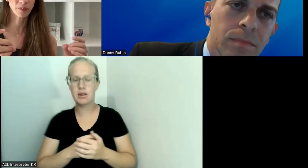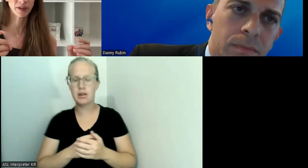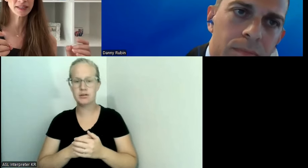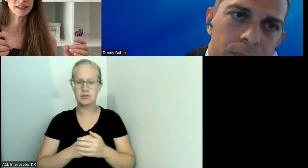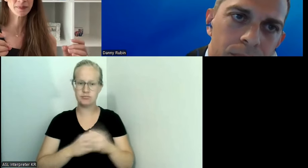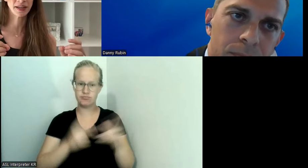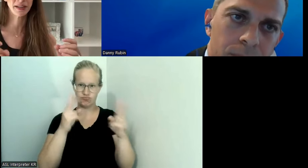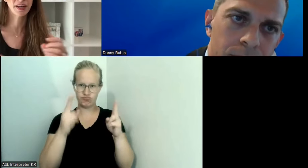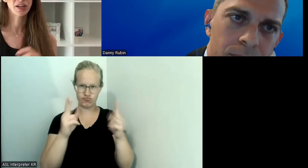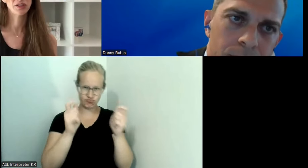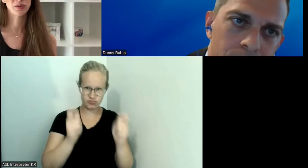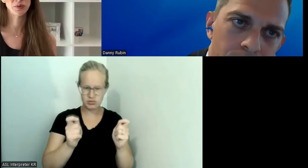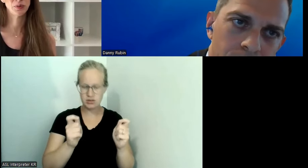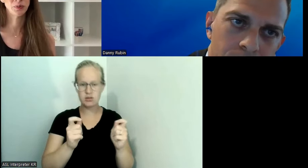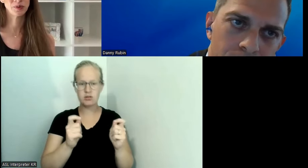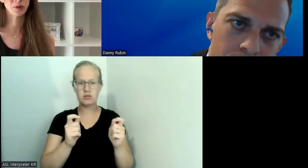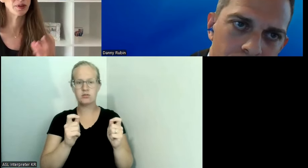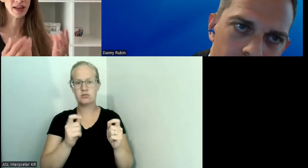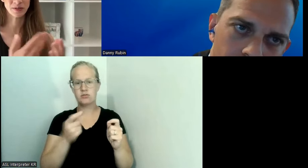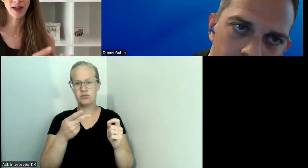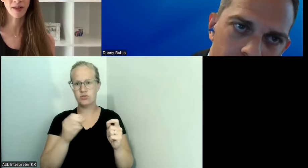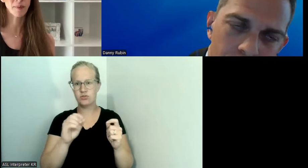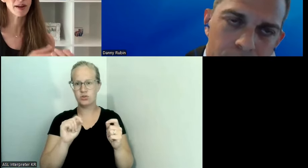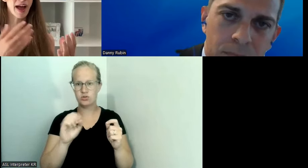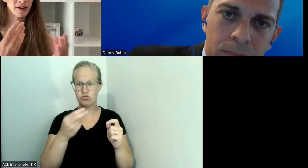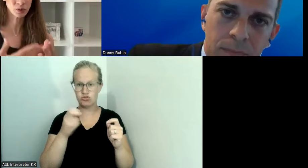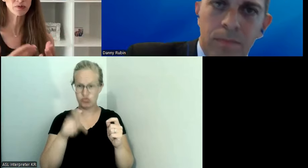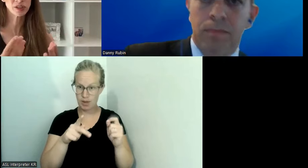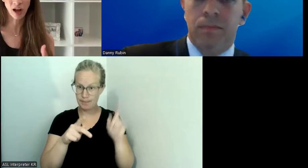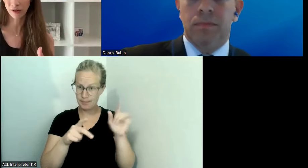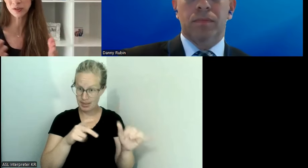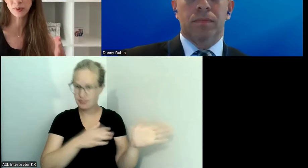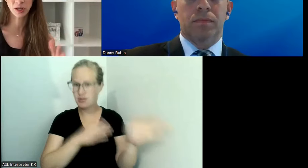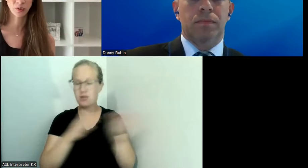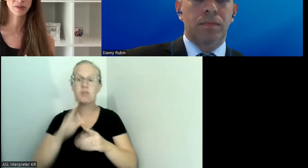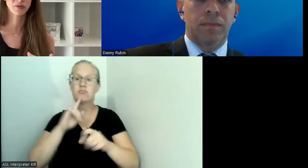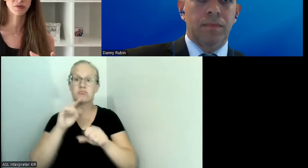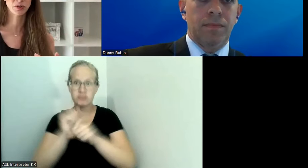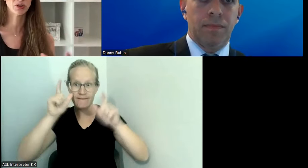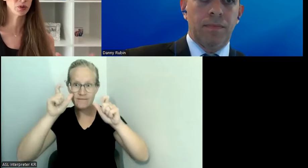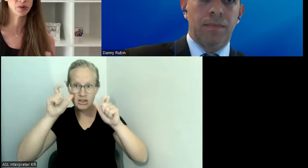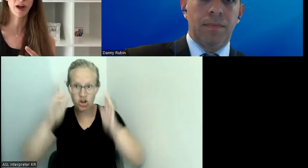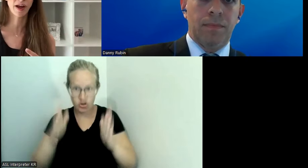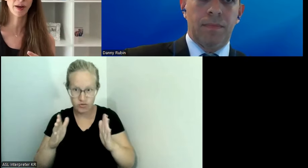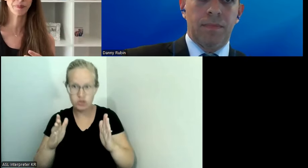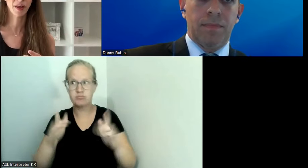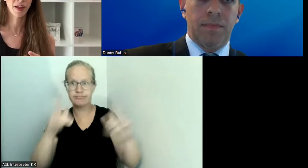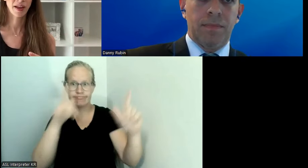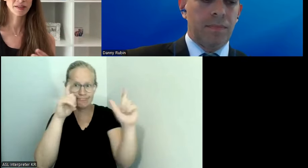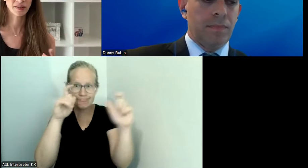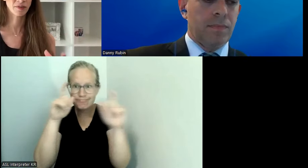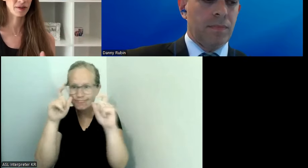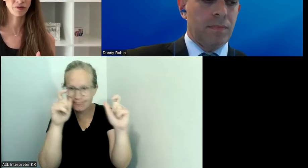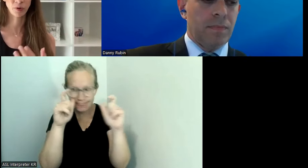in Photoshop where it needs to be to. So yes, we have that. We have actual photographers we use to shoot, um,